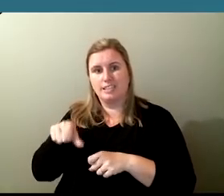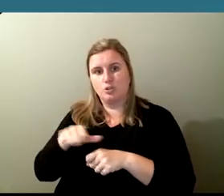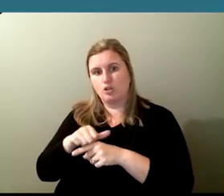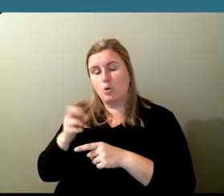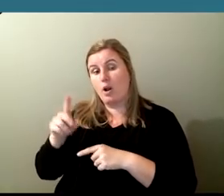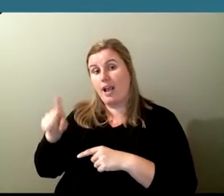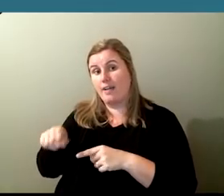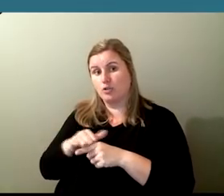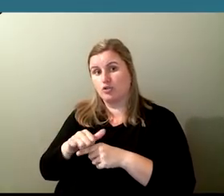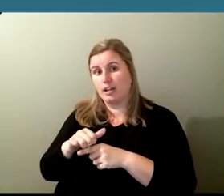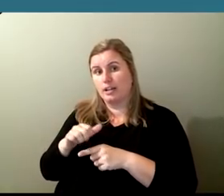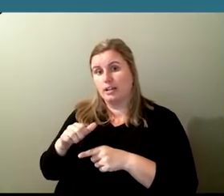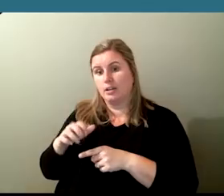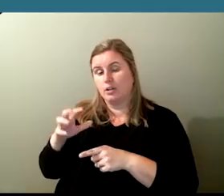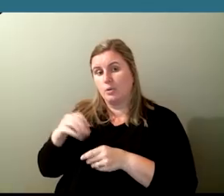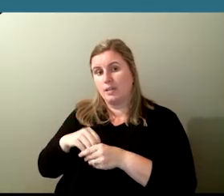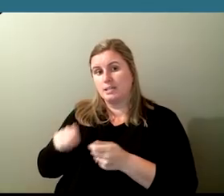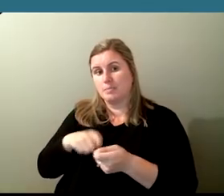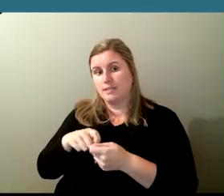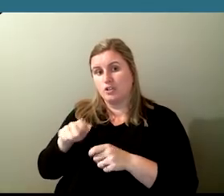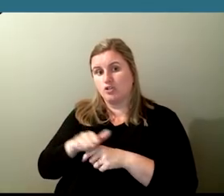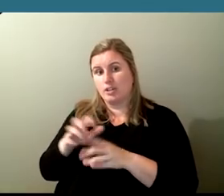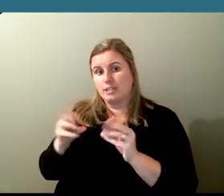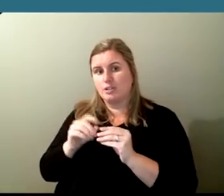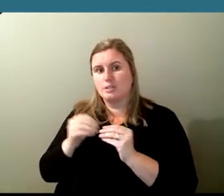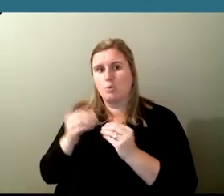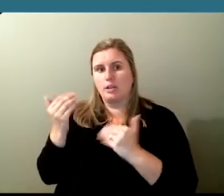train within specific training sessions, is more limited.